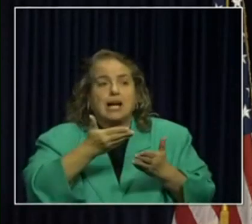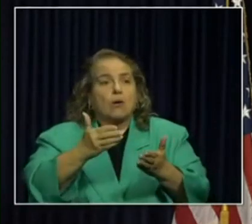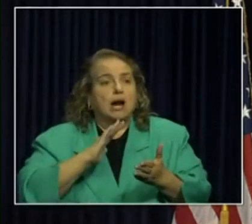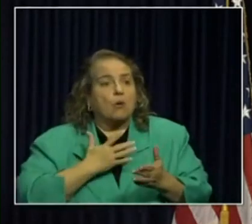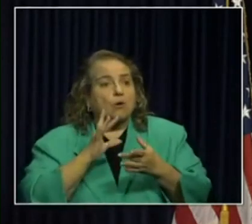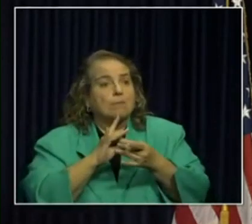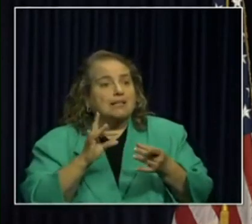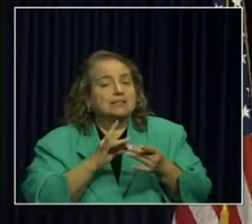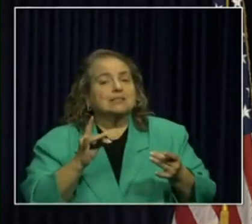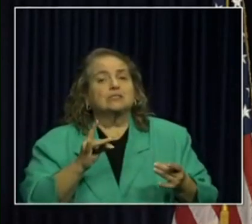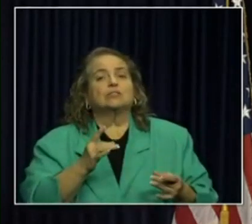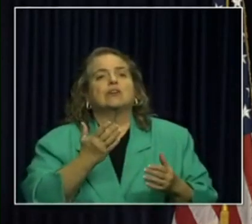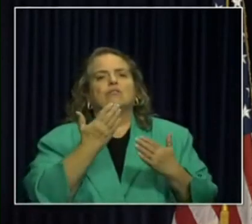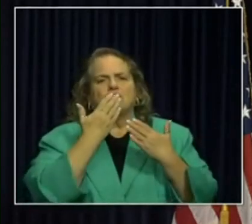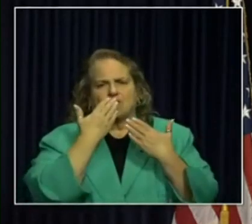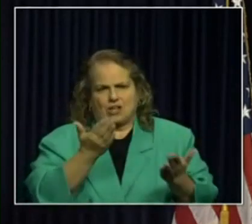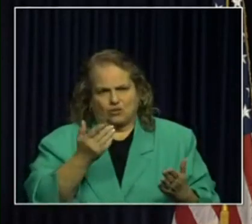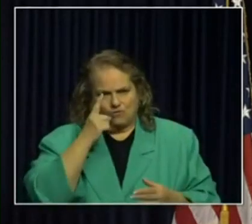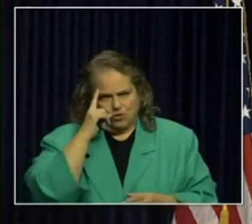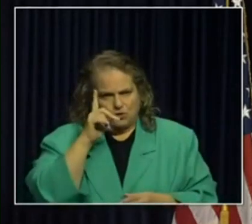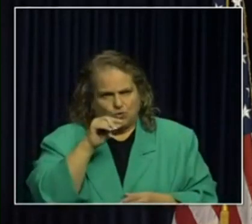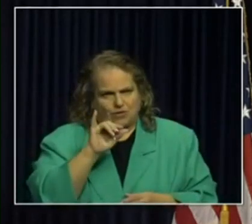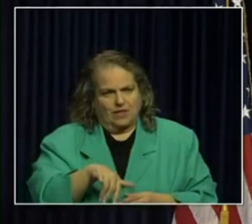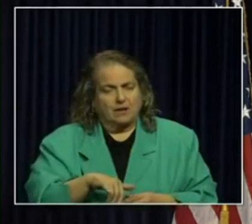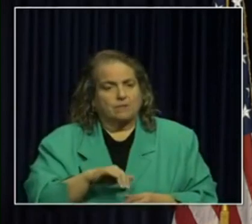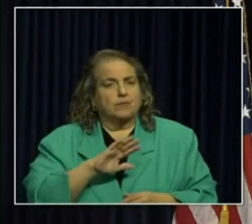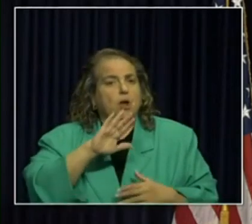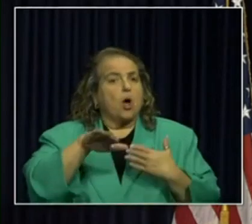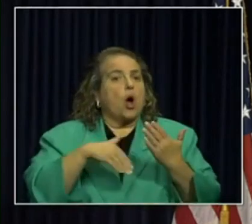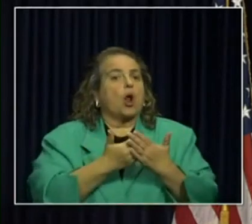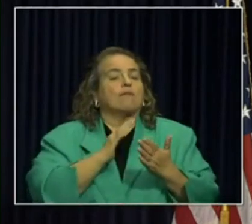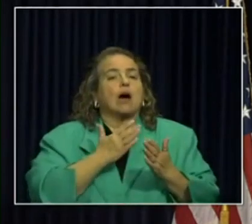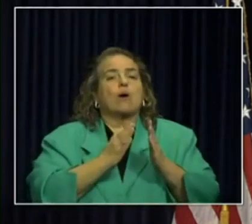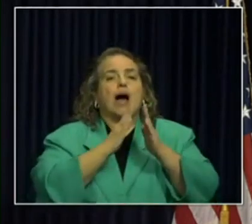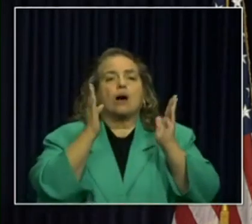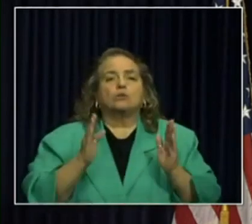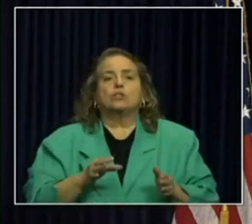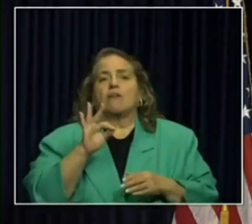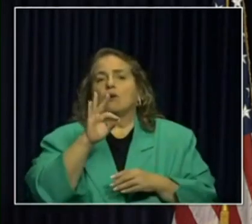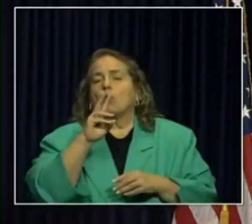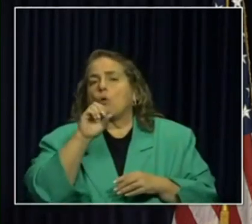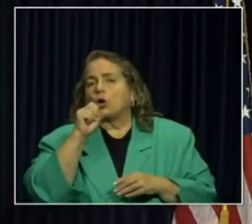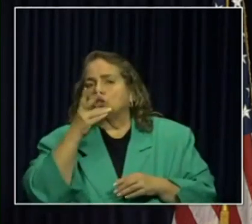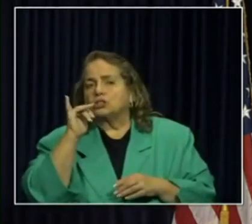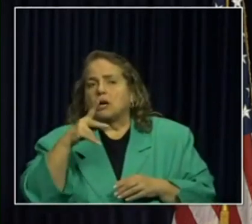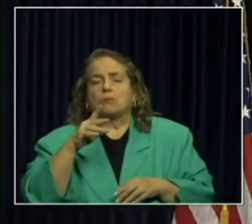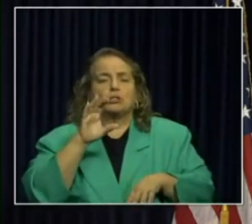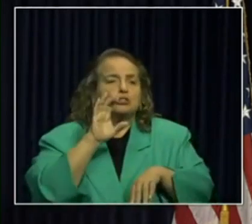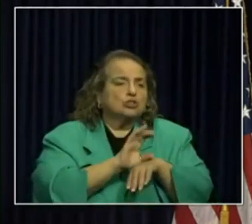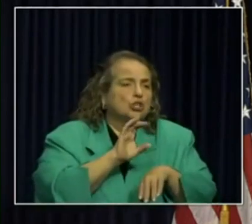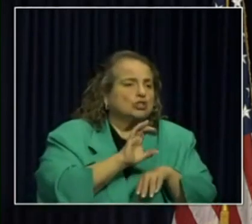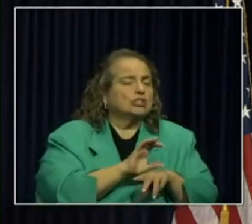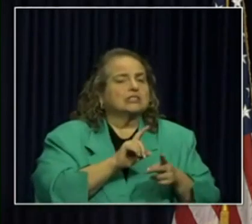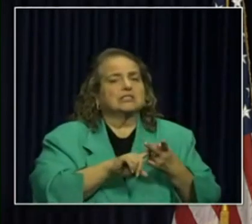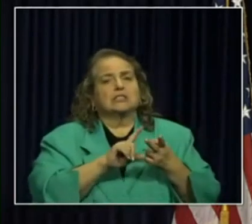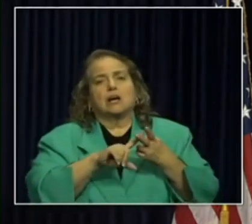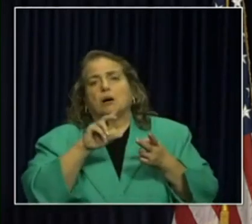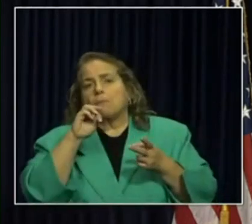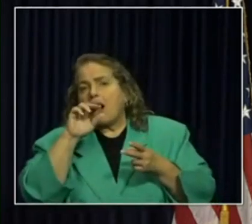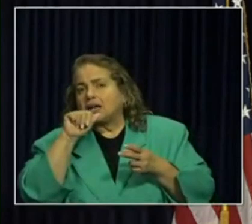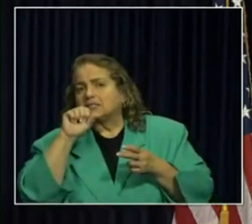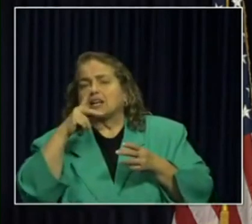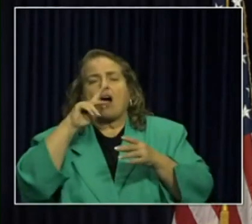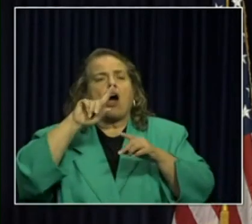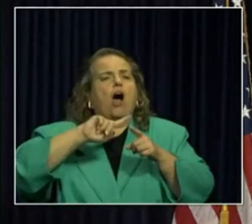you for doing that. I want to thank all of our houses of worship, churches, synagogues, mosques that are following